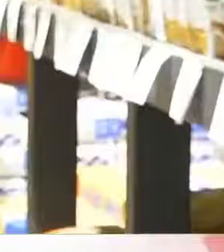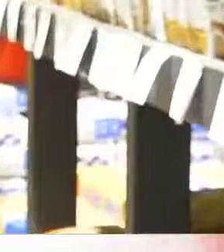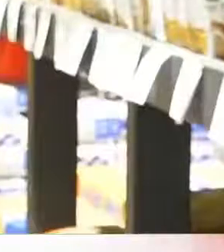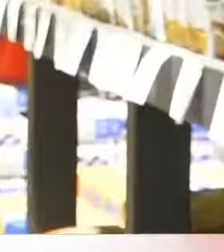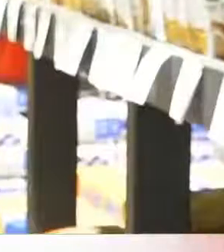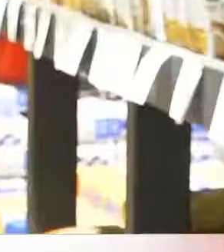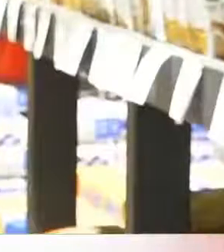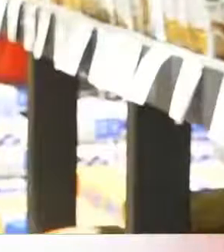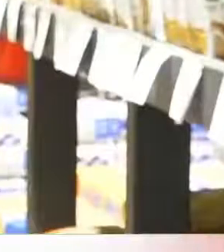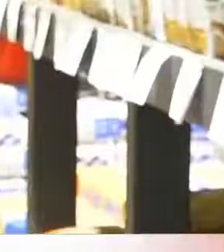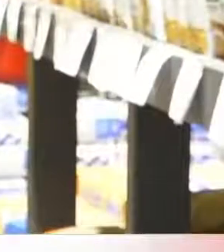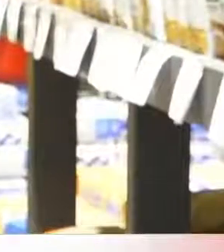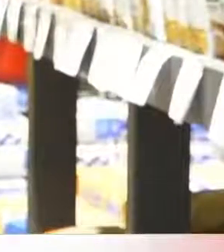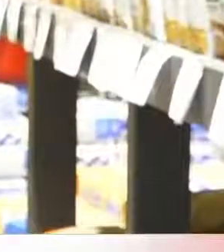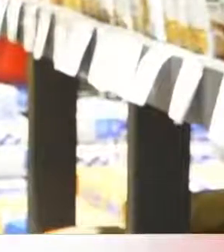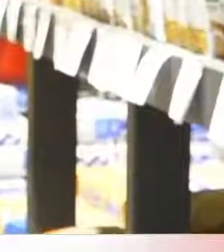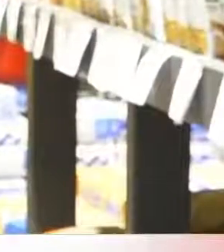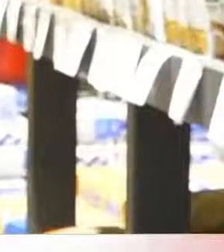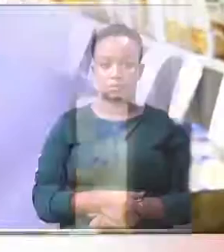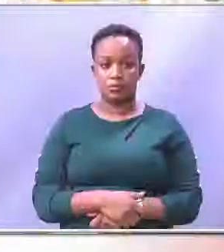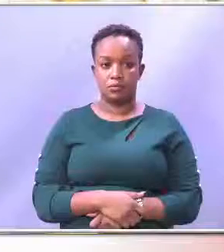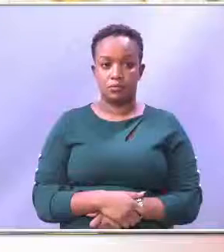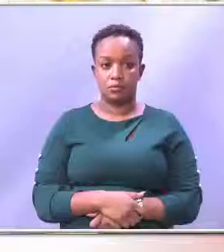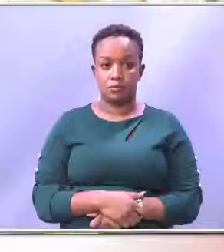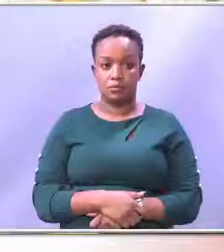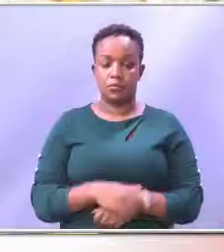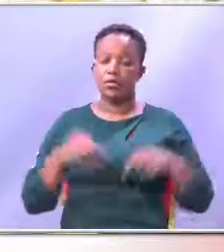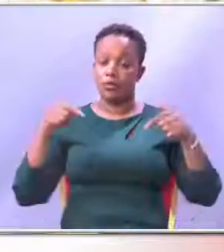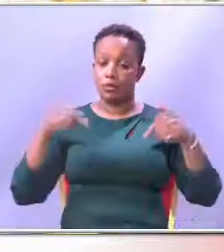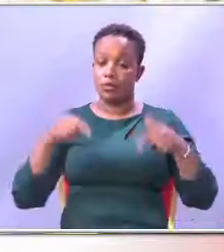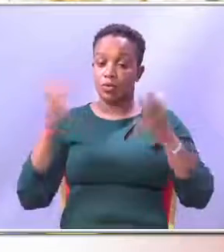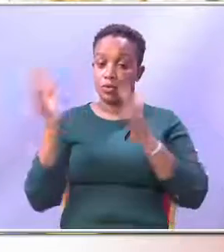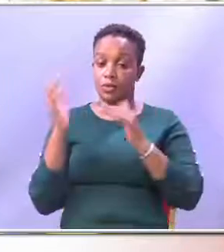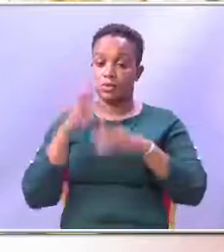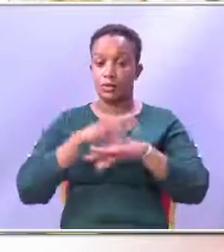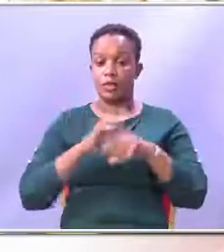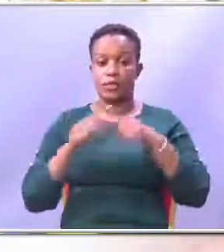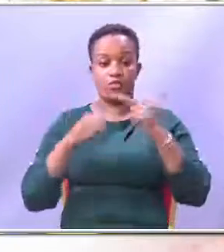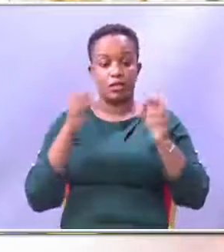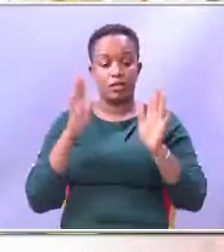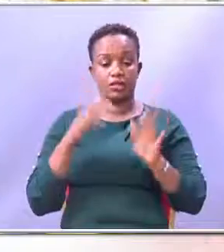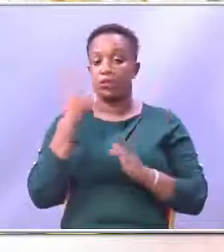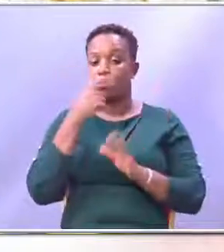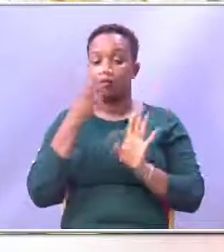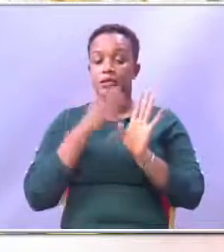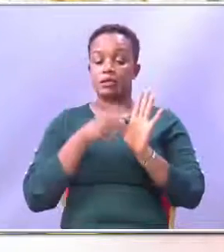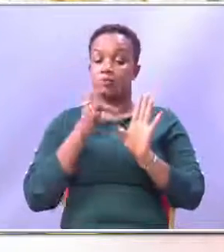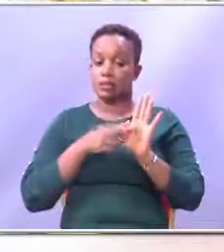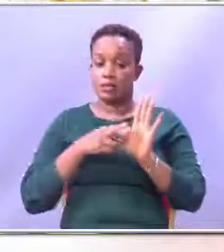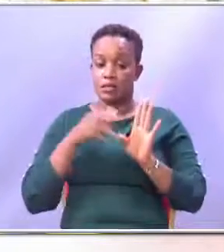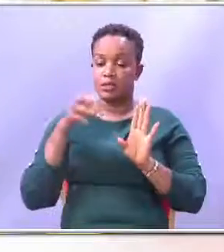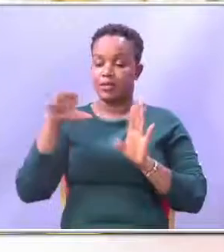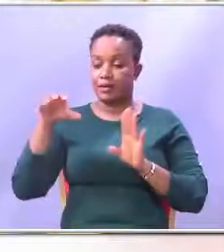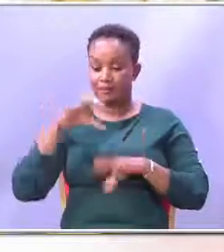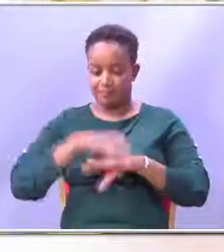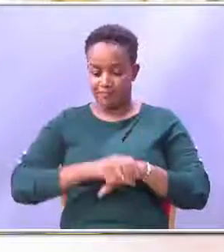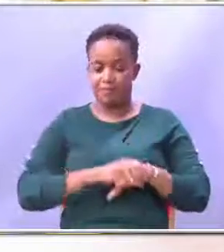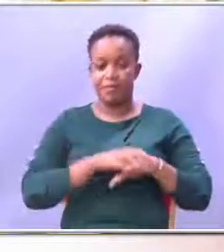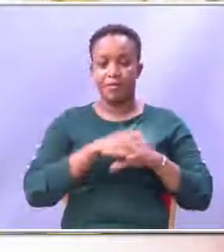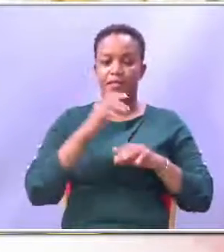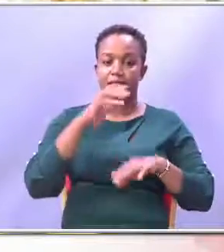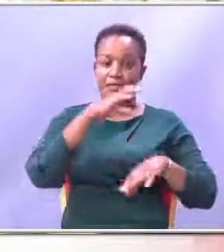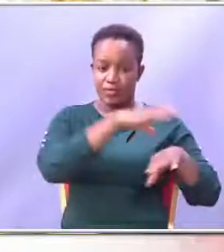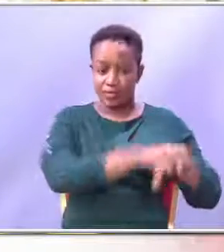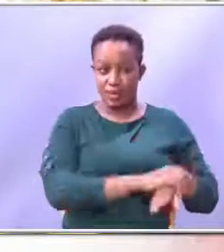Leo ni siku ambayo tulikuwa tunatarajia kupata washindi wetu ambayo walishiriki katika mashindano ya Chota Kuchota. Tufanya